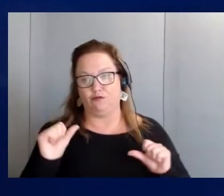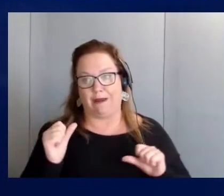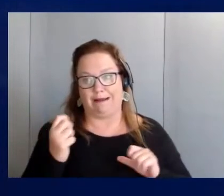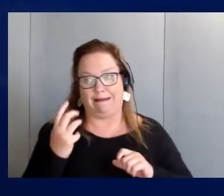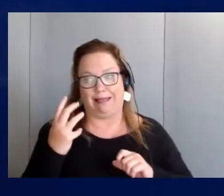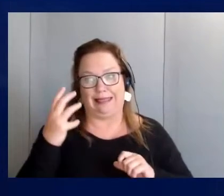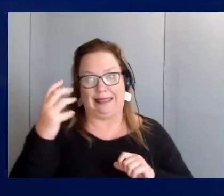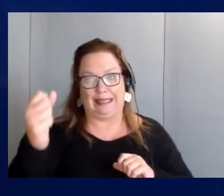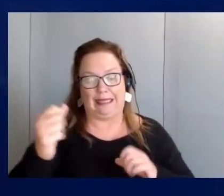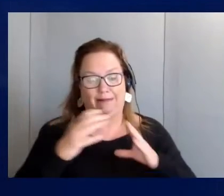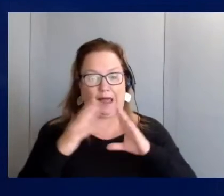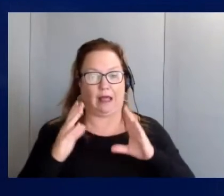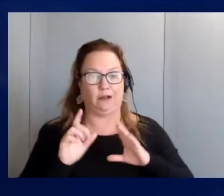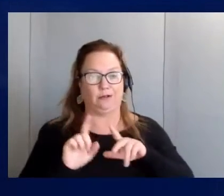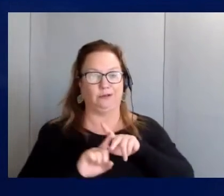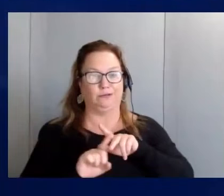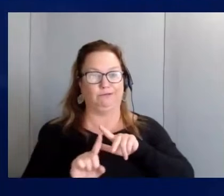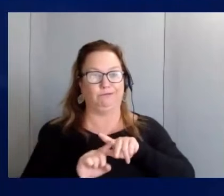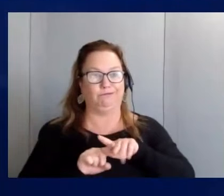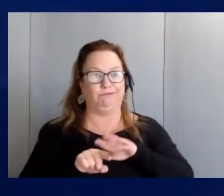wander down the street, or